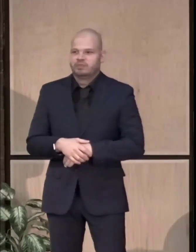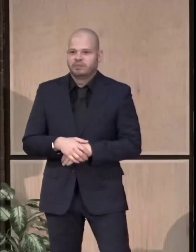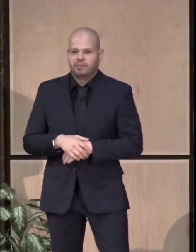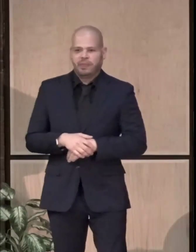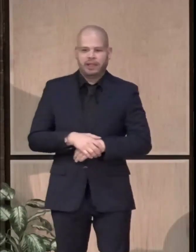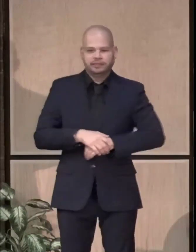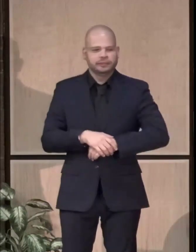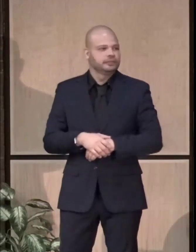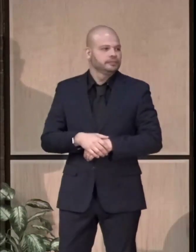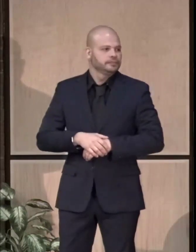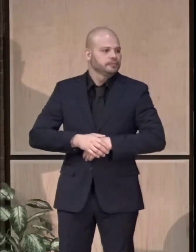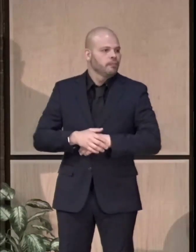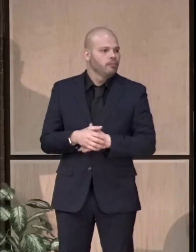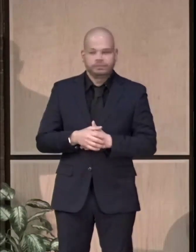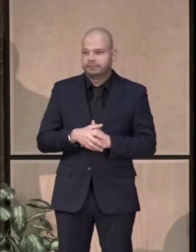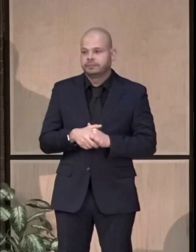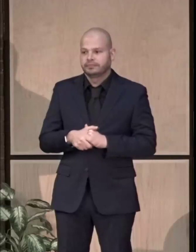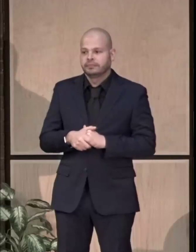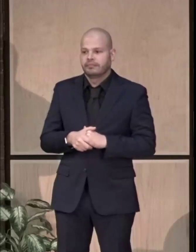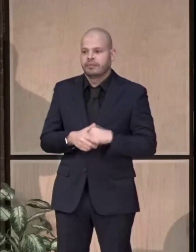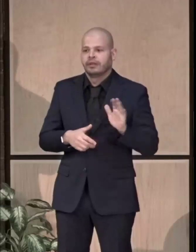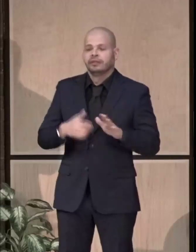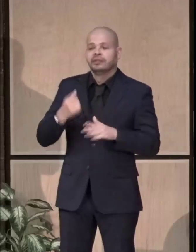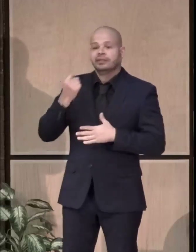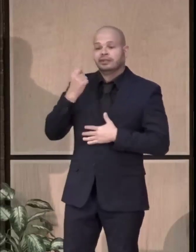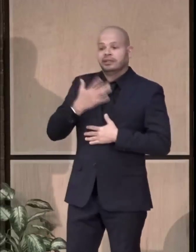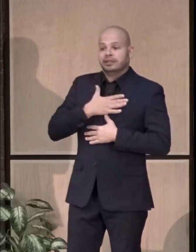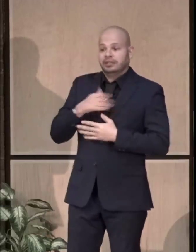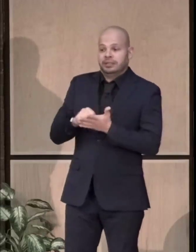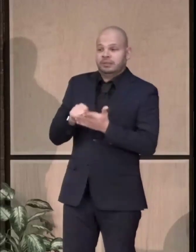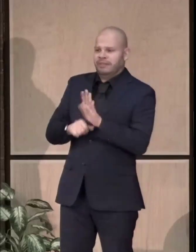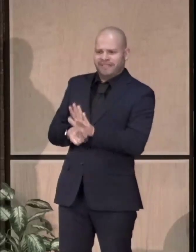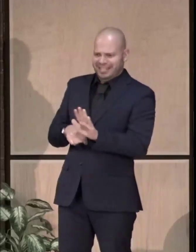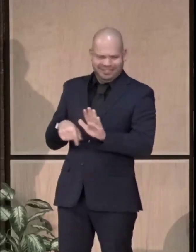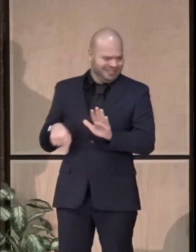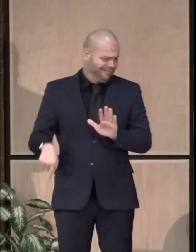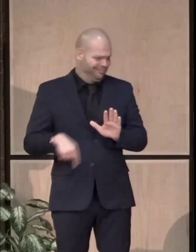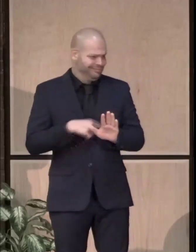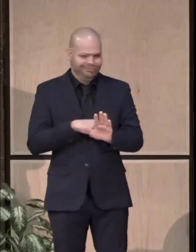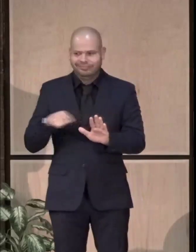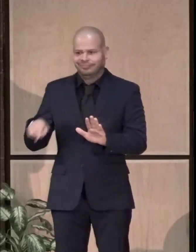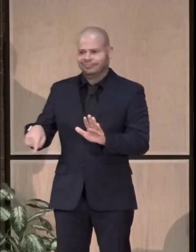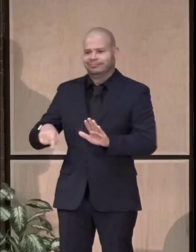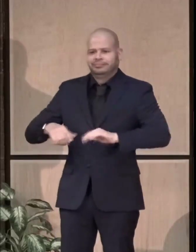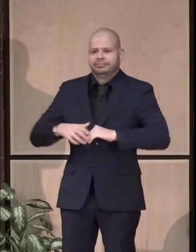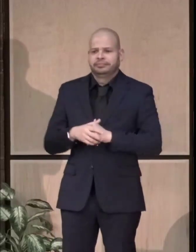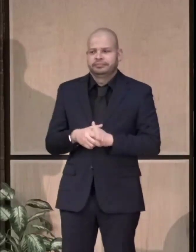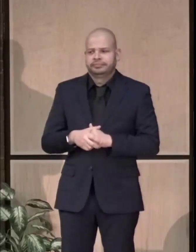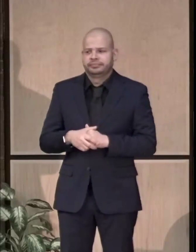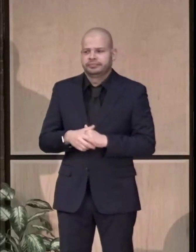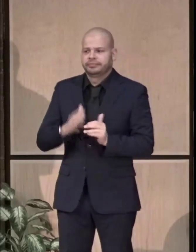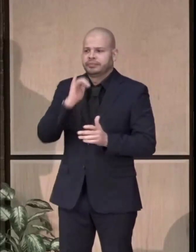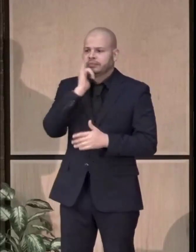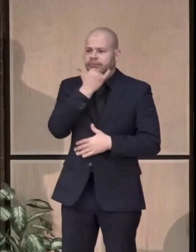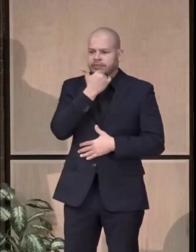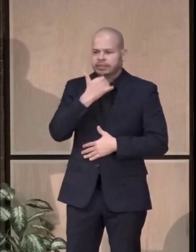Maybe there's some confusion. My page 5 is not what you're referring to. Page 6. Page 6, I think. Yeah, he was